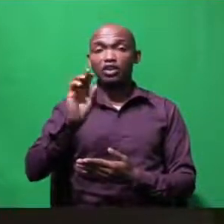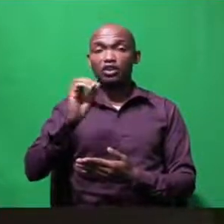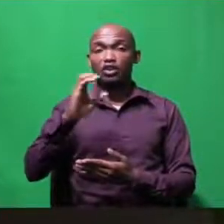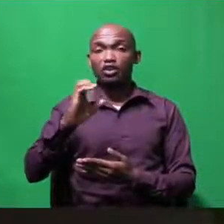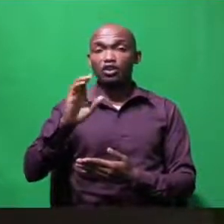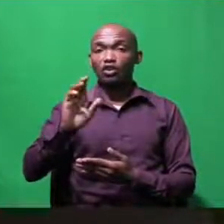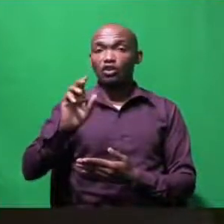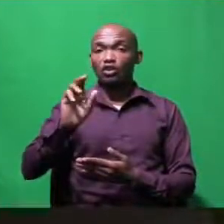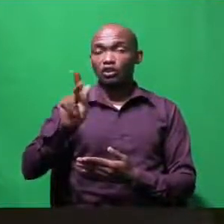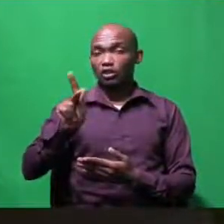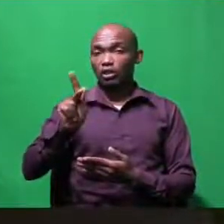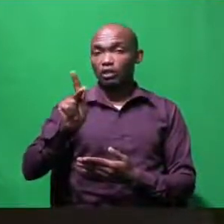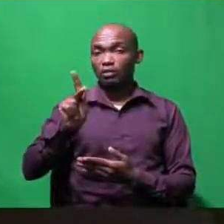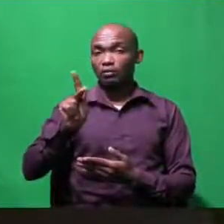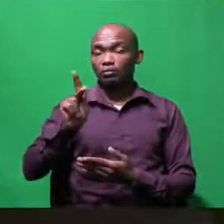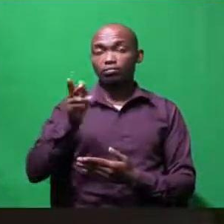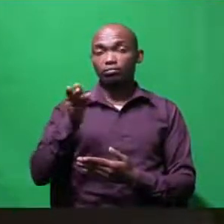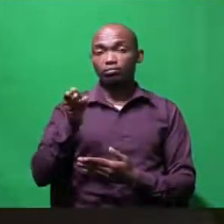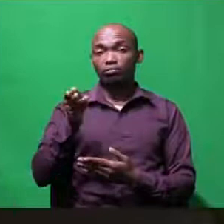Igneous rock.